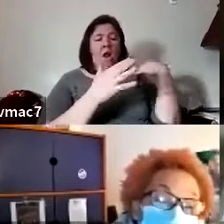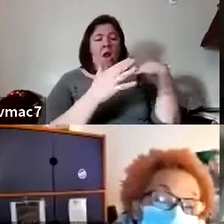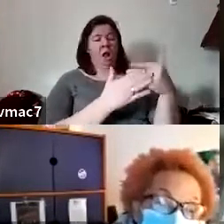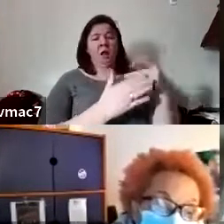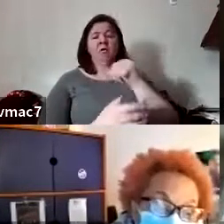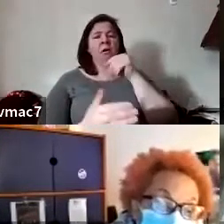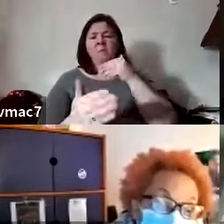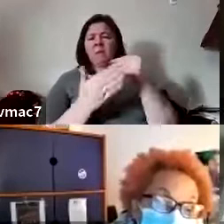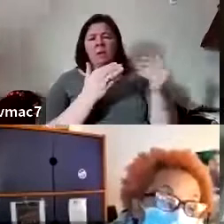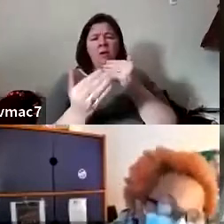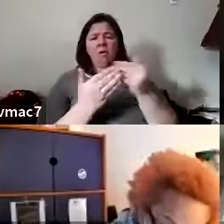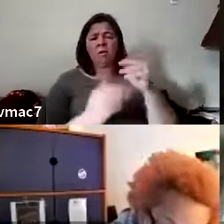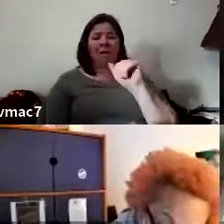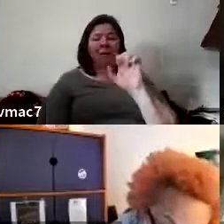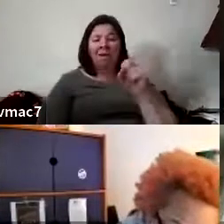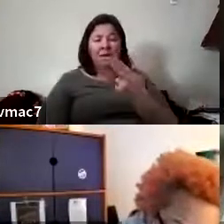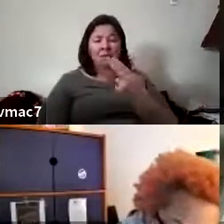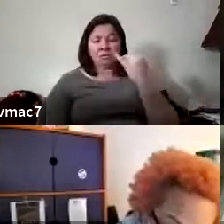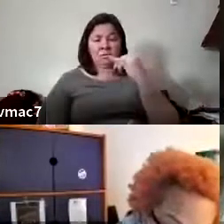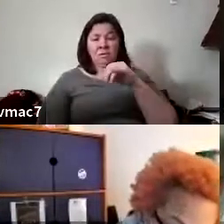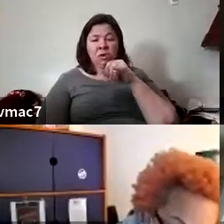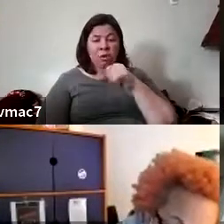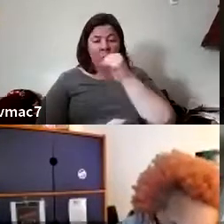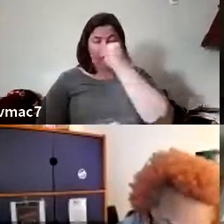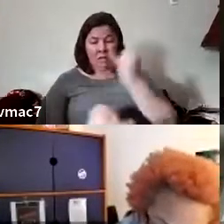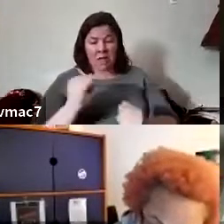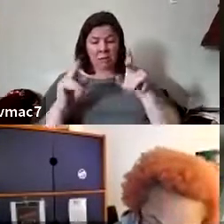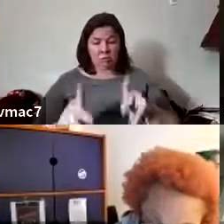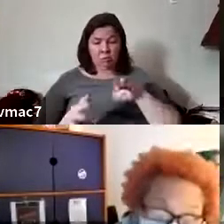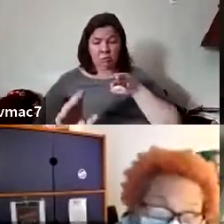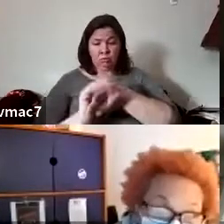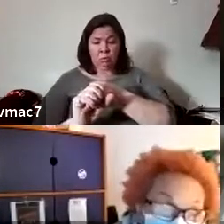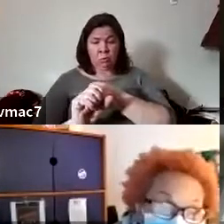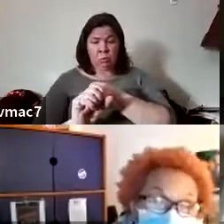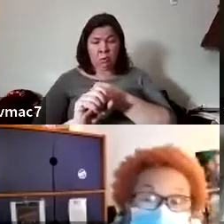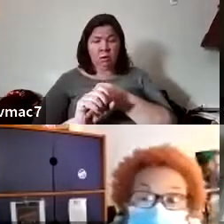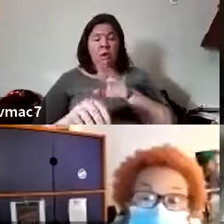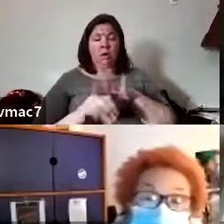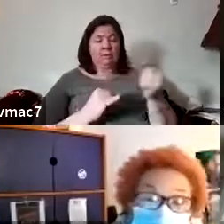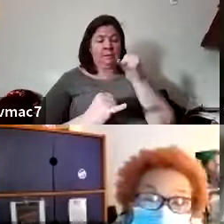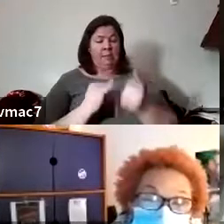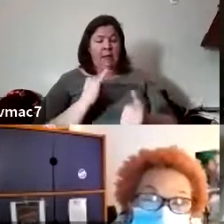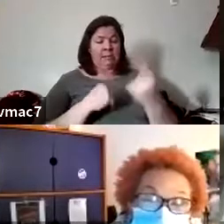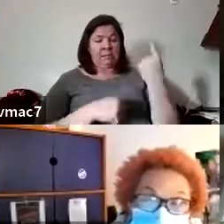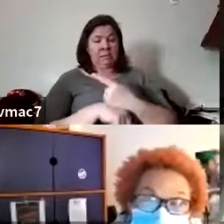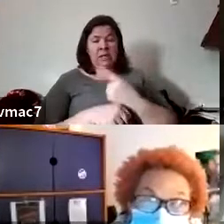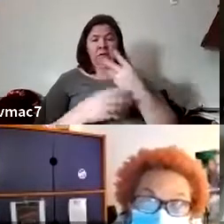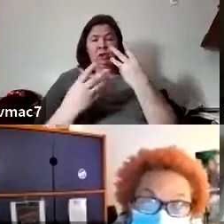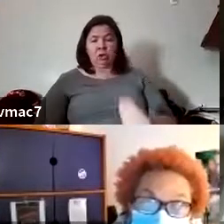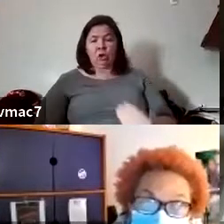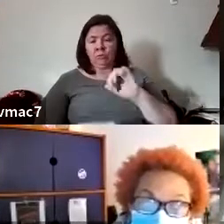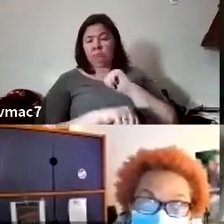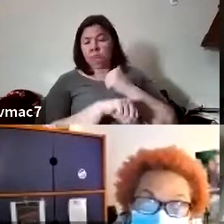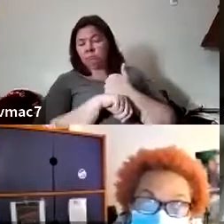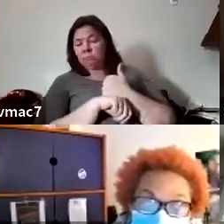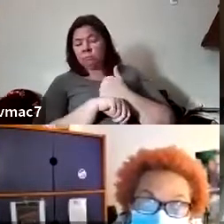matter. Ash is not going to, if you're the last person that joins on the last day of soft launch, you haven't even had a chance